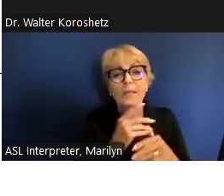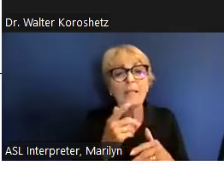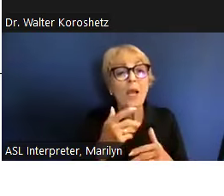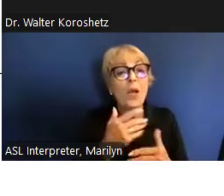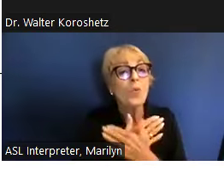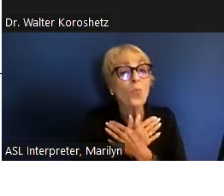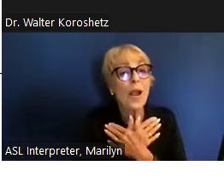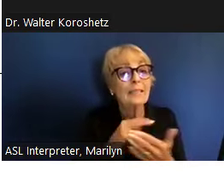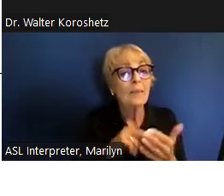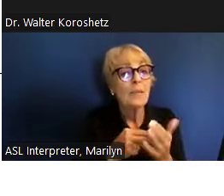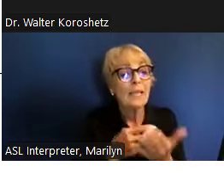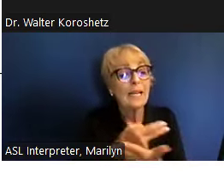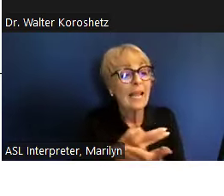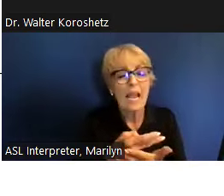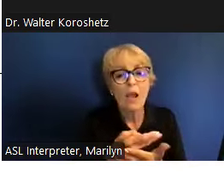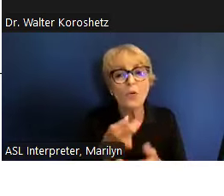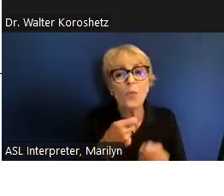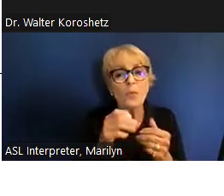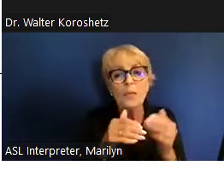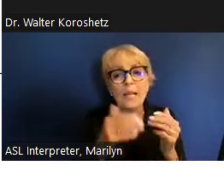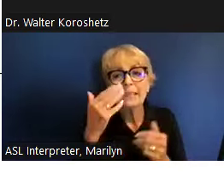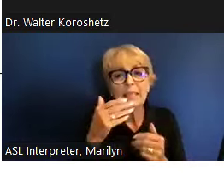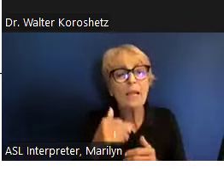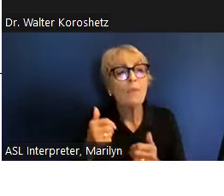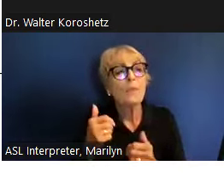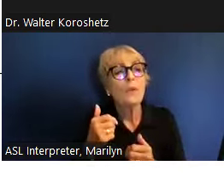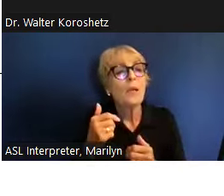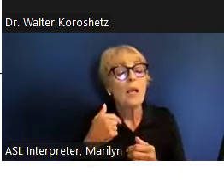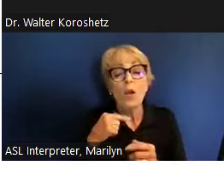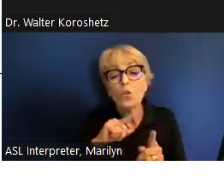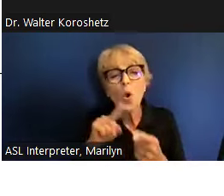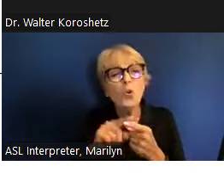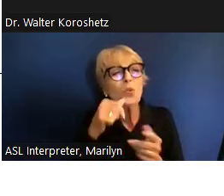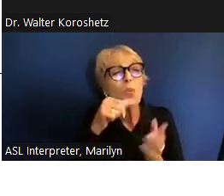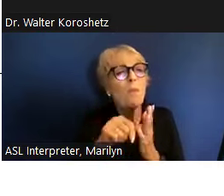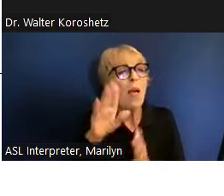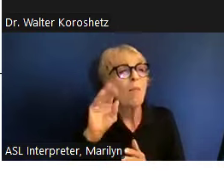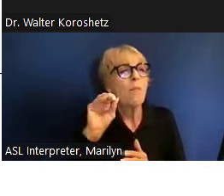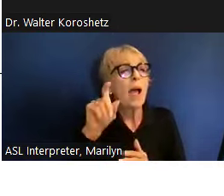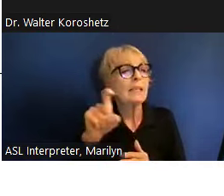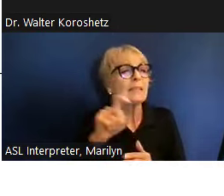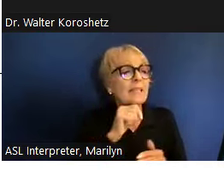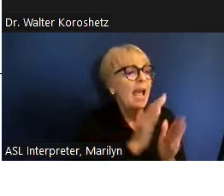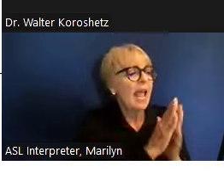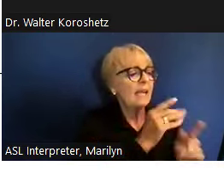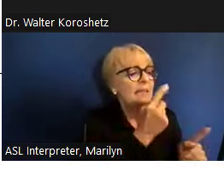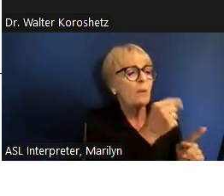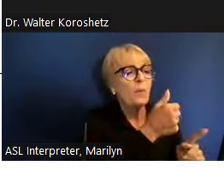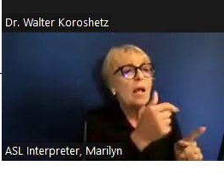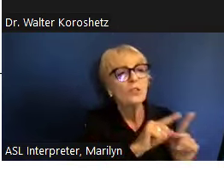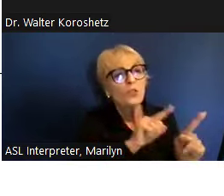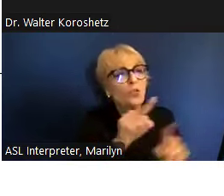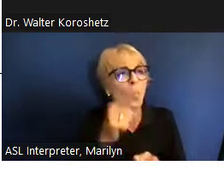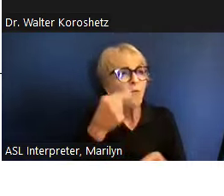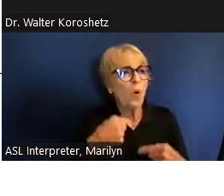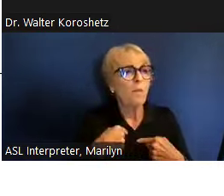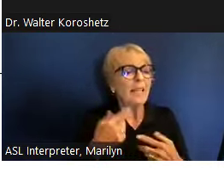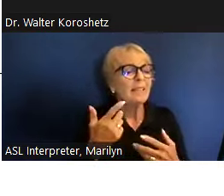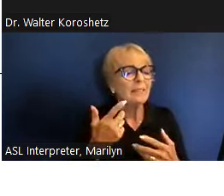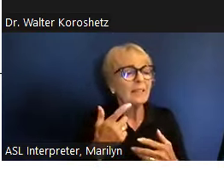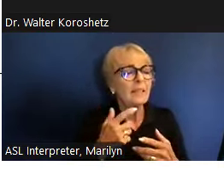movement mean going to the mailbox instead of asking my spouse or child to? Really small ways to interrupt some of these cycles. And